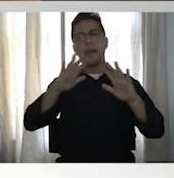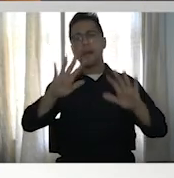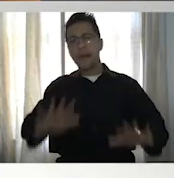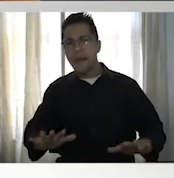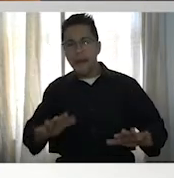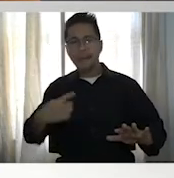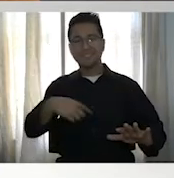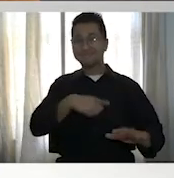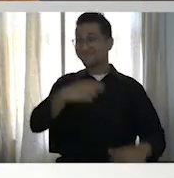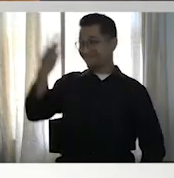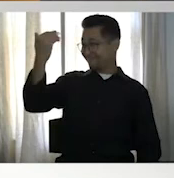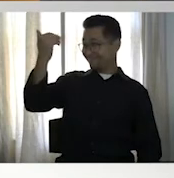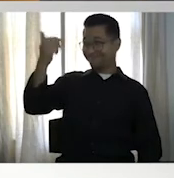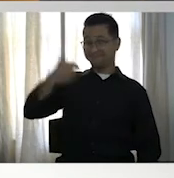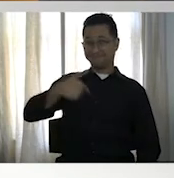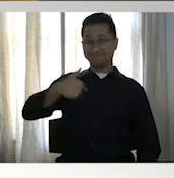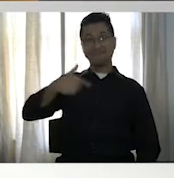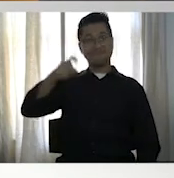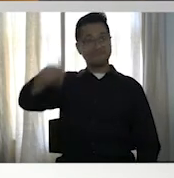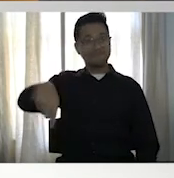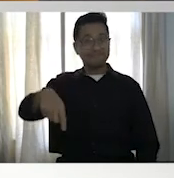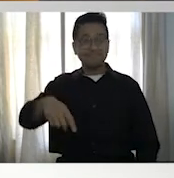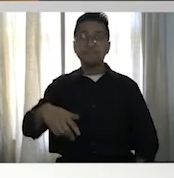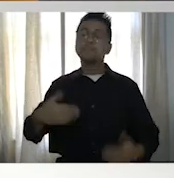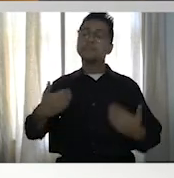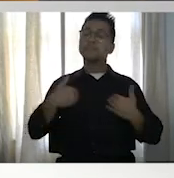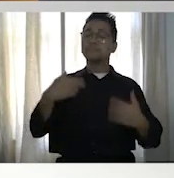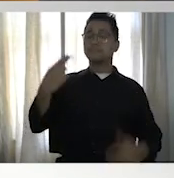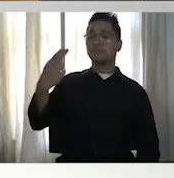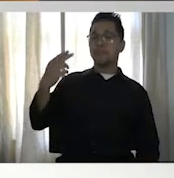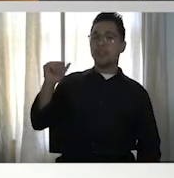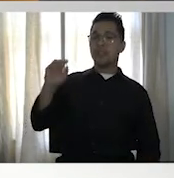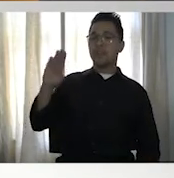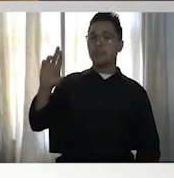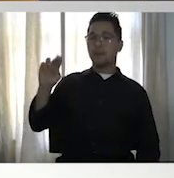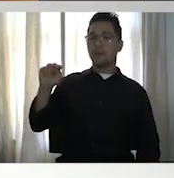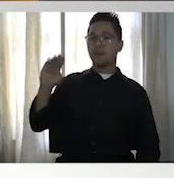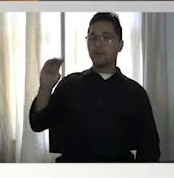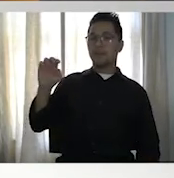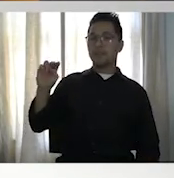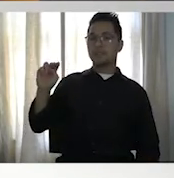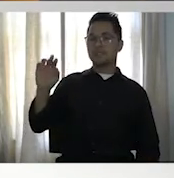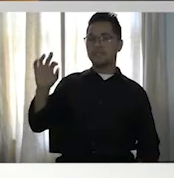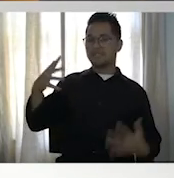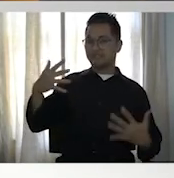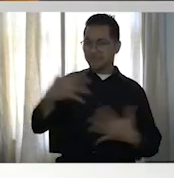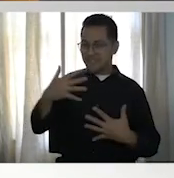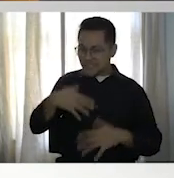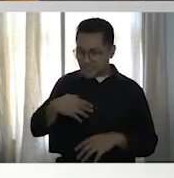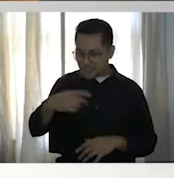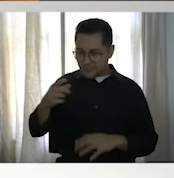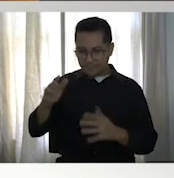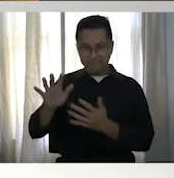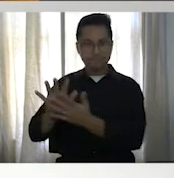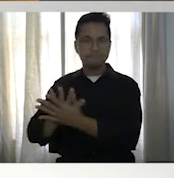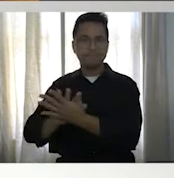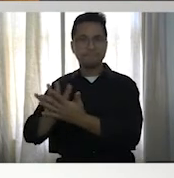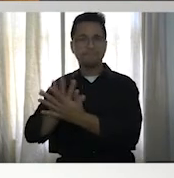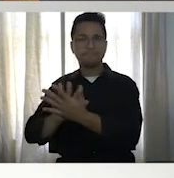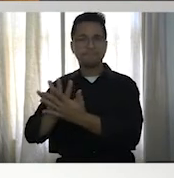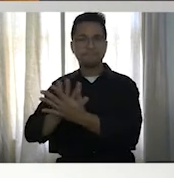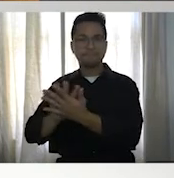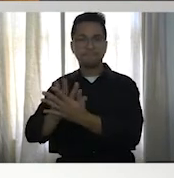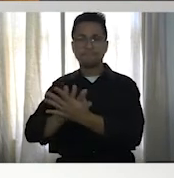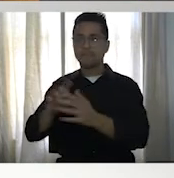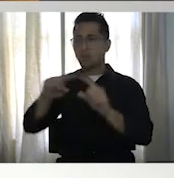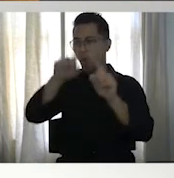need it. So I have a Haberman sphere. It's one of those balls that opens up into a great big ball and